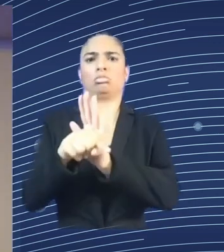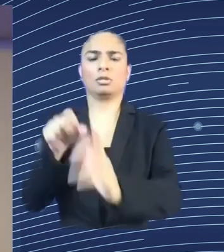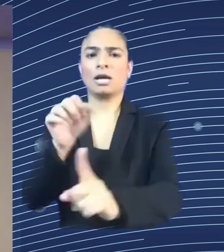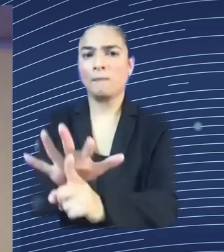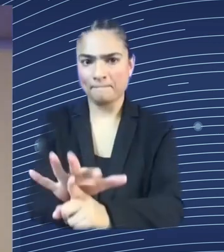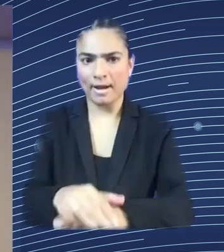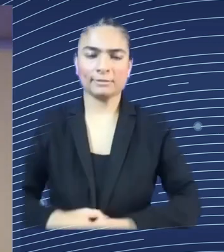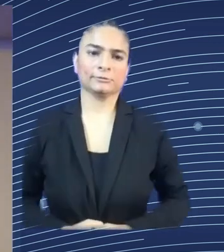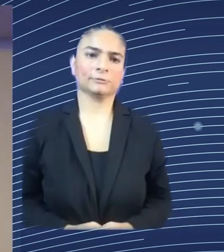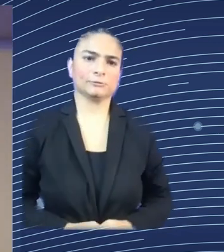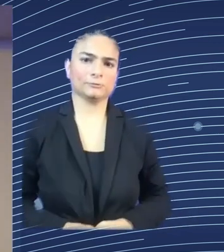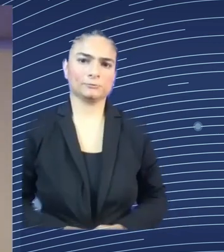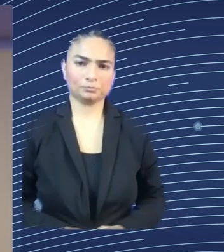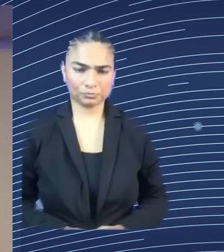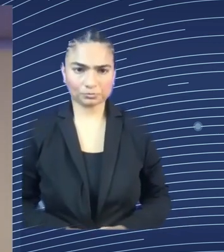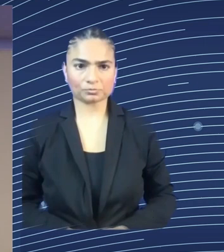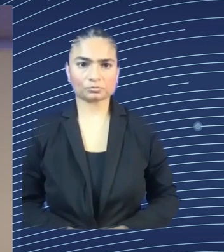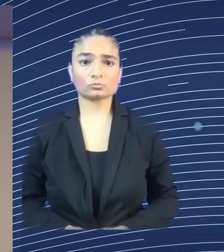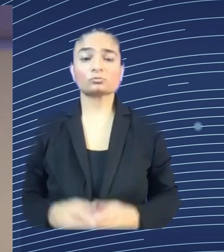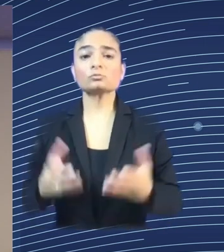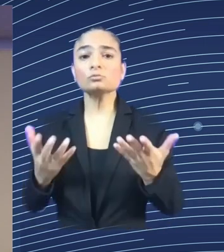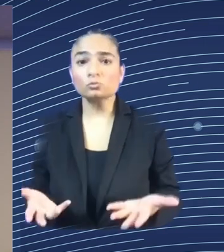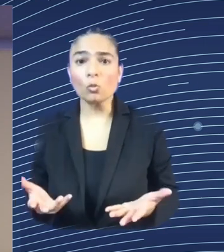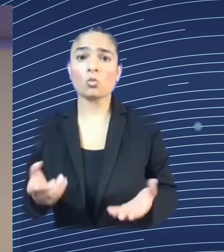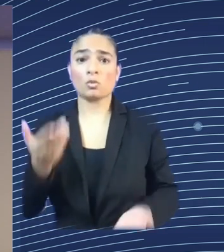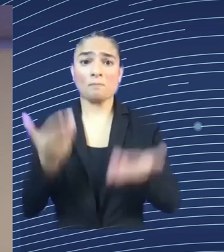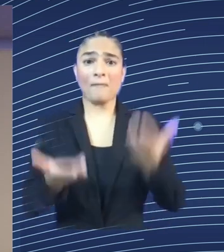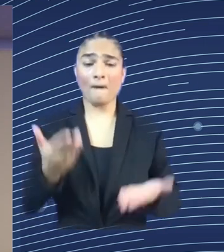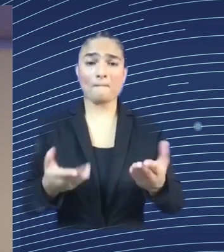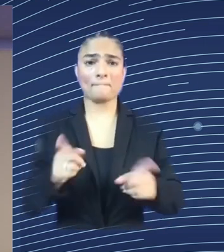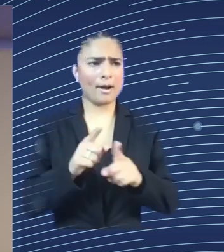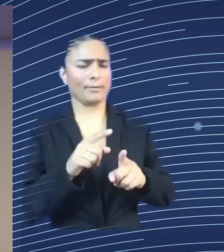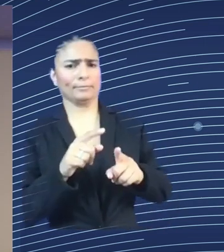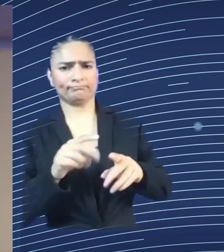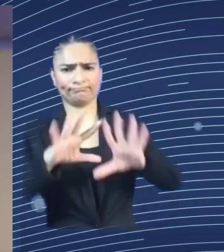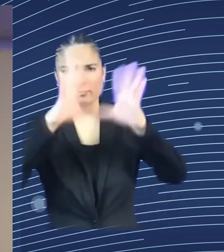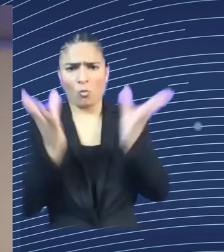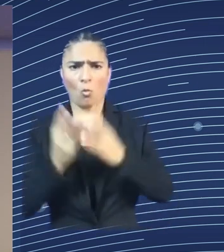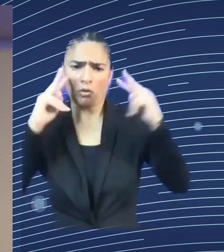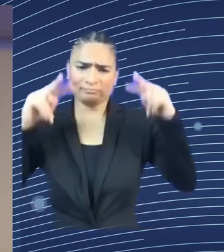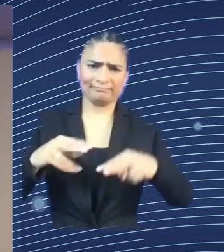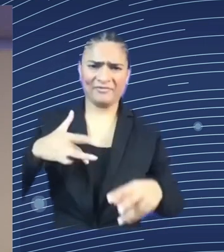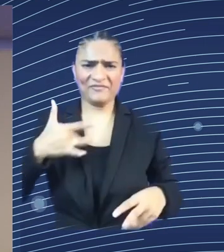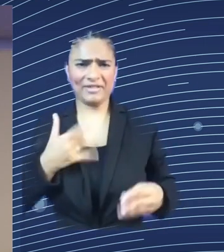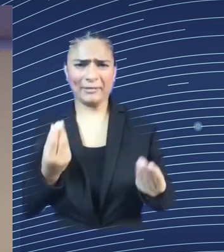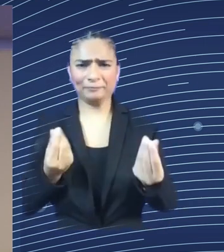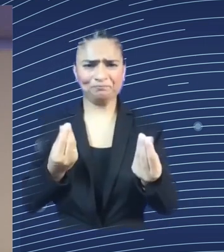on the system. For example, the Biogen one, it goes directly to a thing that it's super, like, it's a complex thing